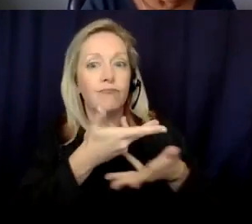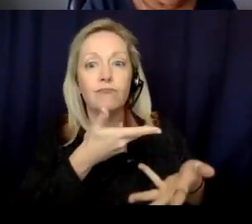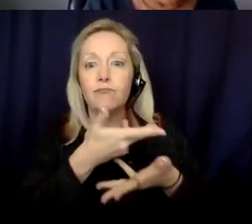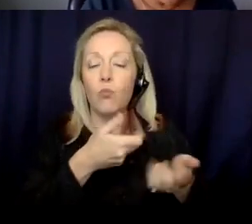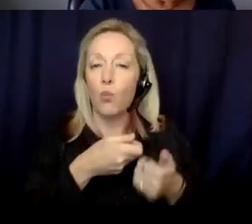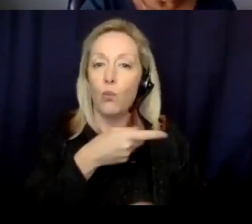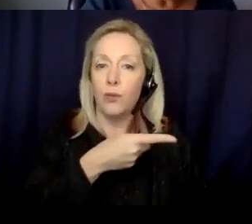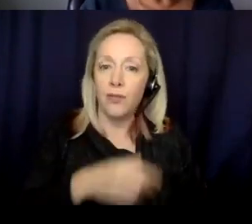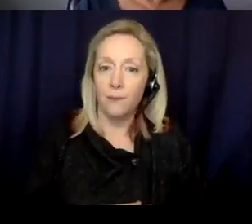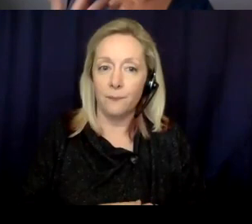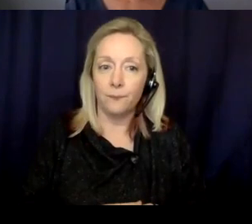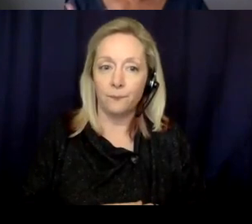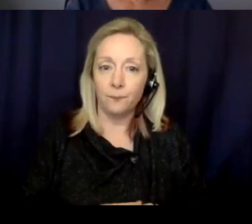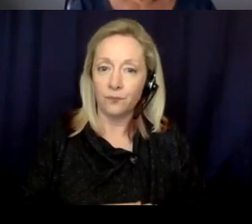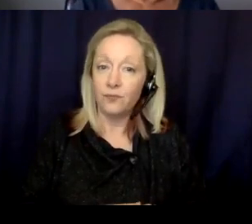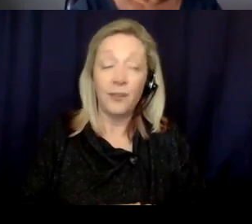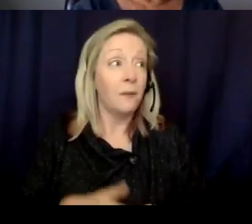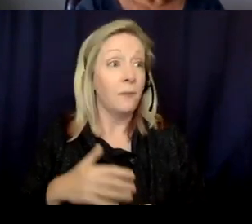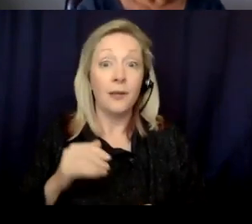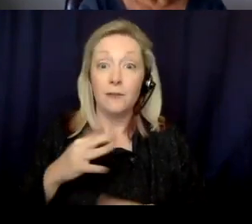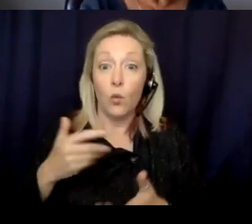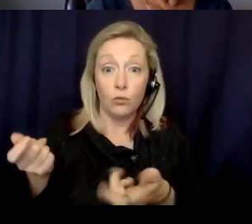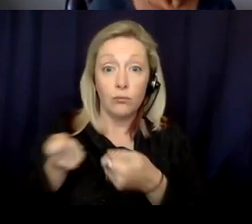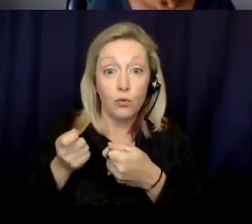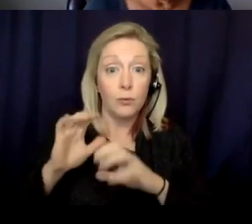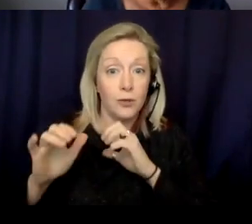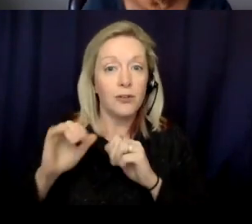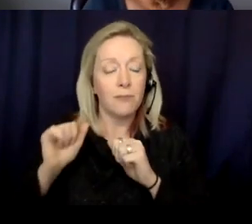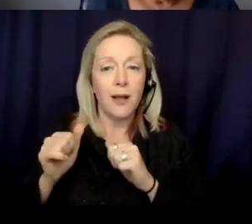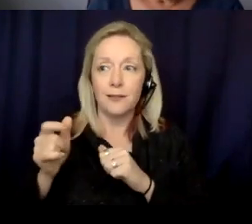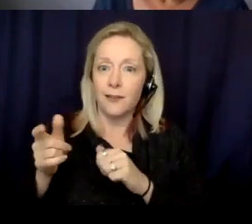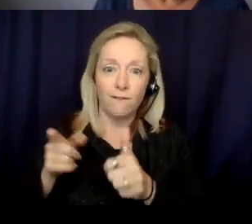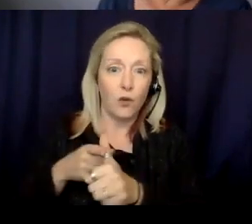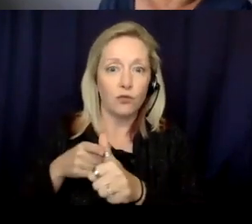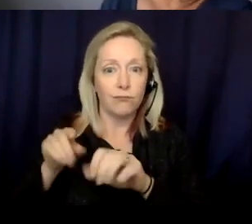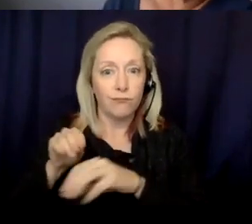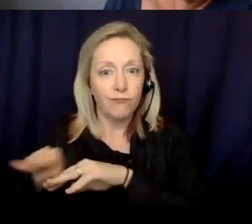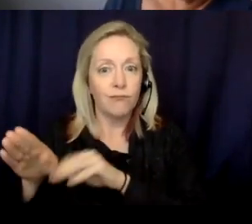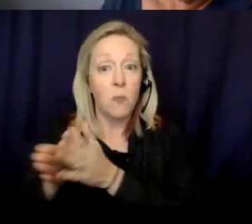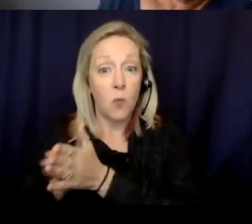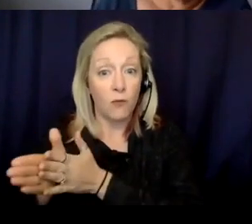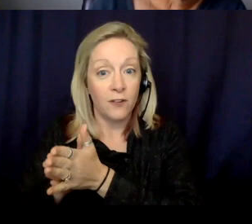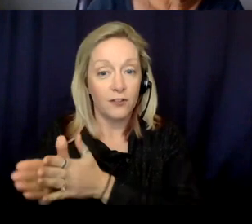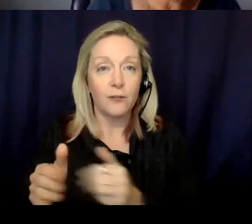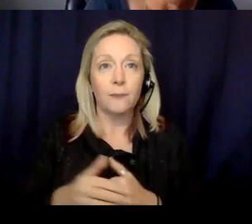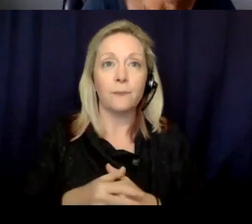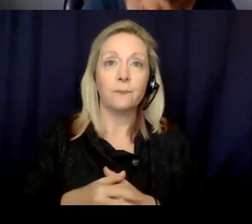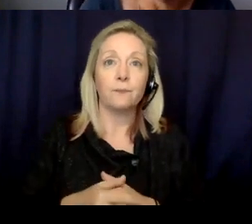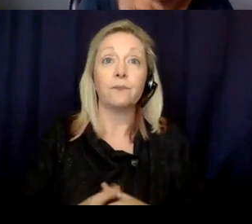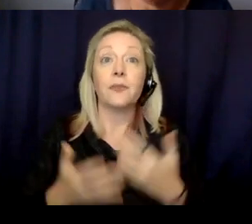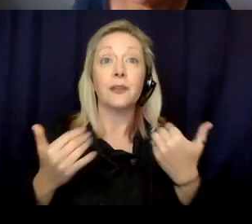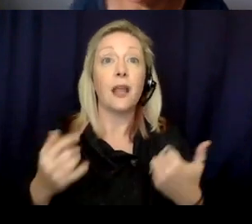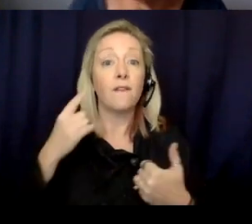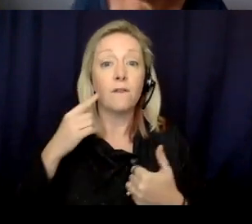you in a way that maybe you haven't realized you can do yet. Okay, so when we're looking at